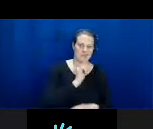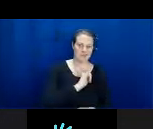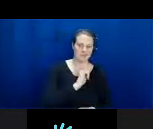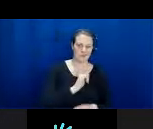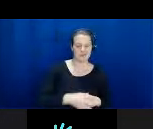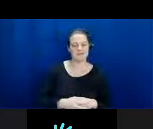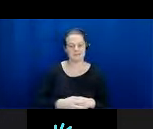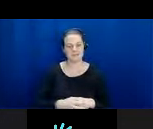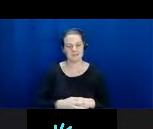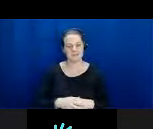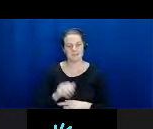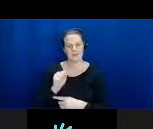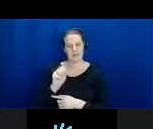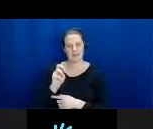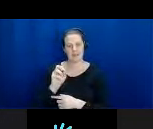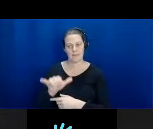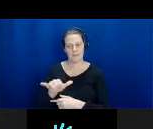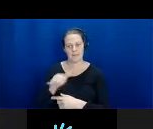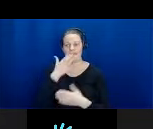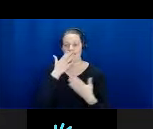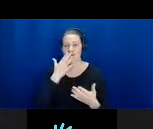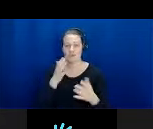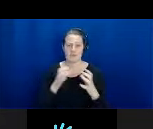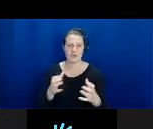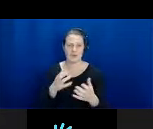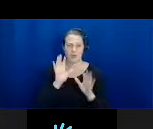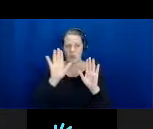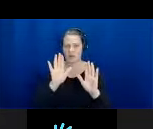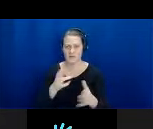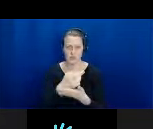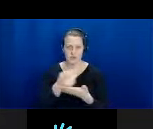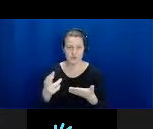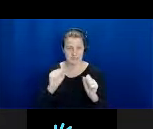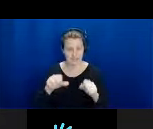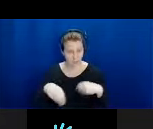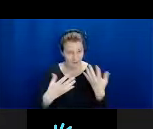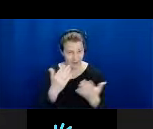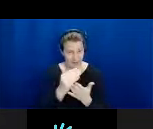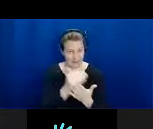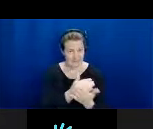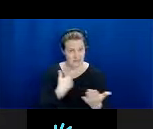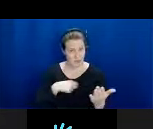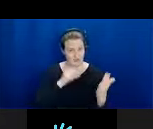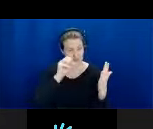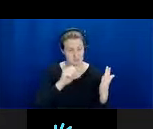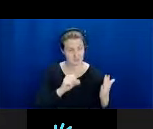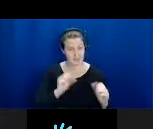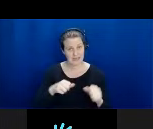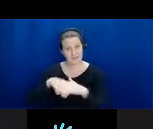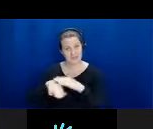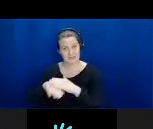Thank you. These are all wonderful resources that you listed. Would we be able to get a list of these so that we can list them on our accessibility